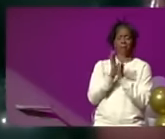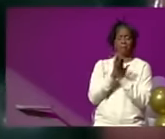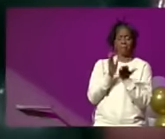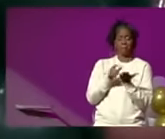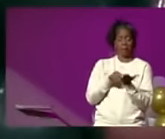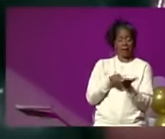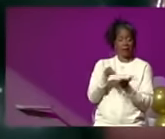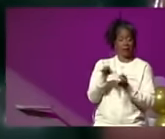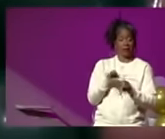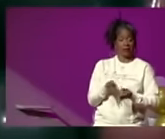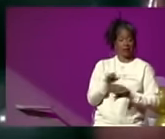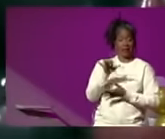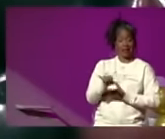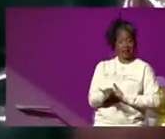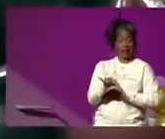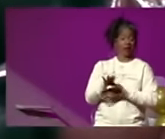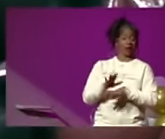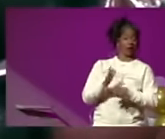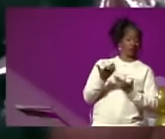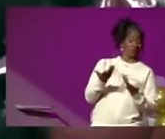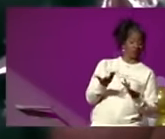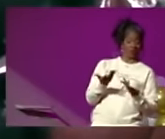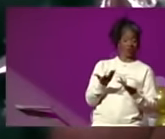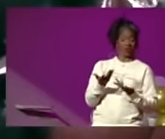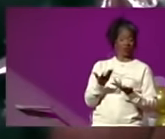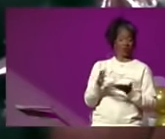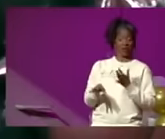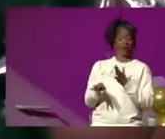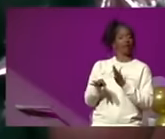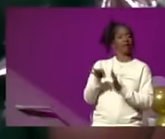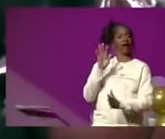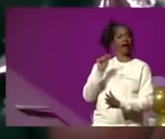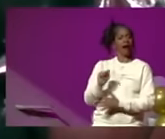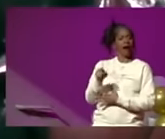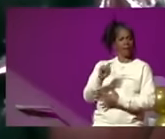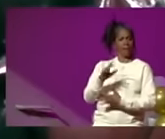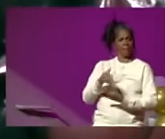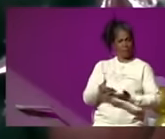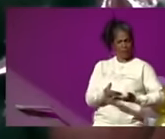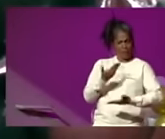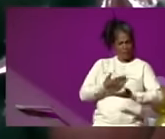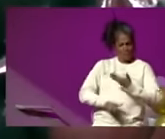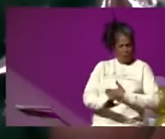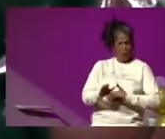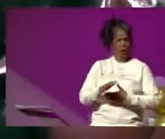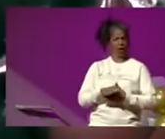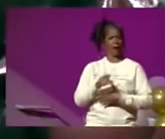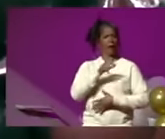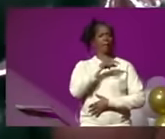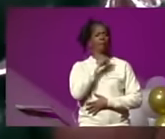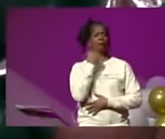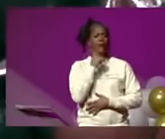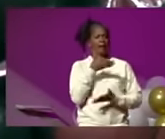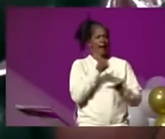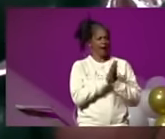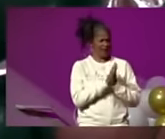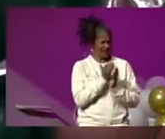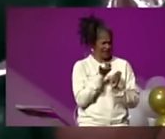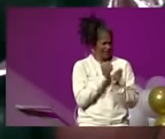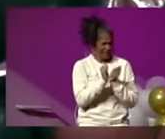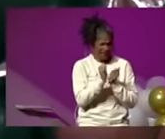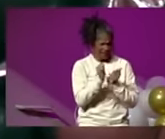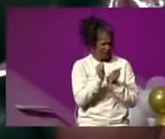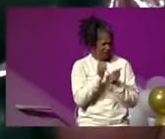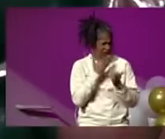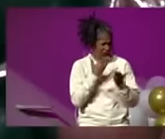Nazareth, somebody said, can any good thing come out of Nazareth? Y'all, Nazareth was straight hood,